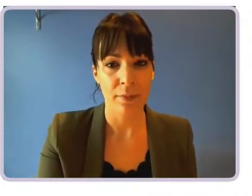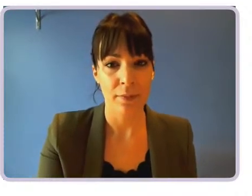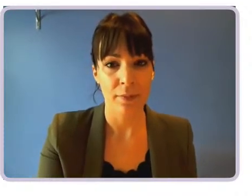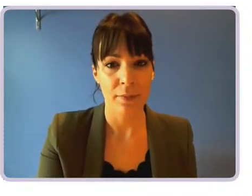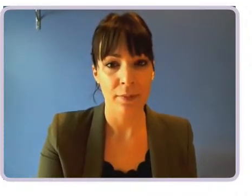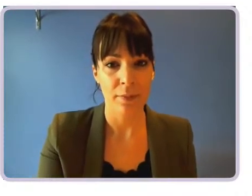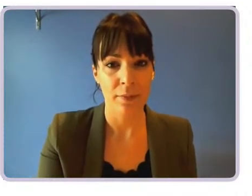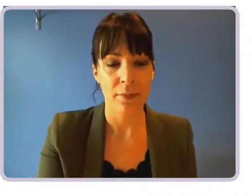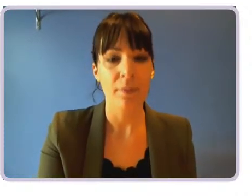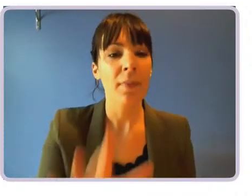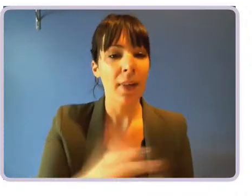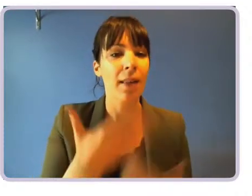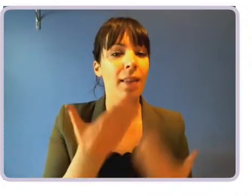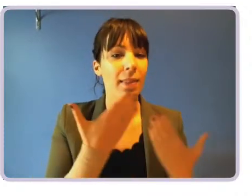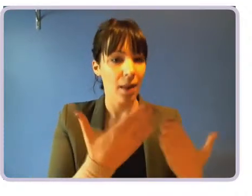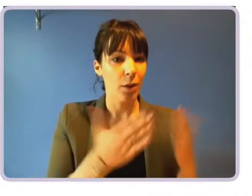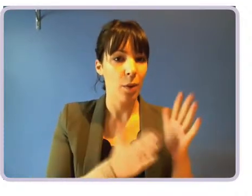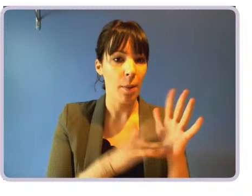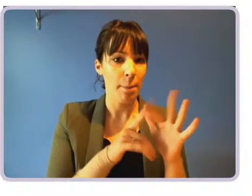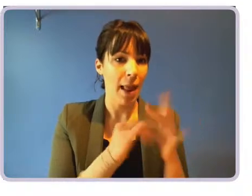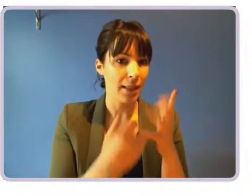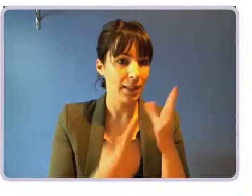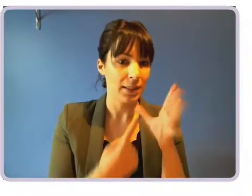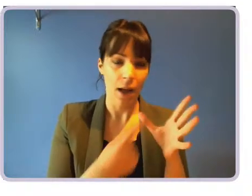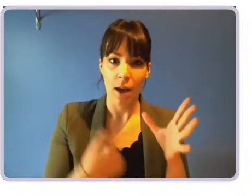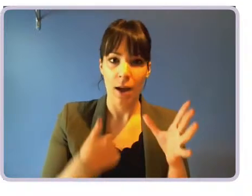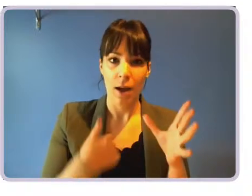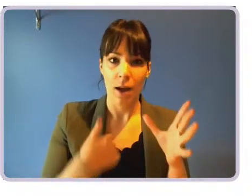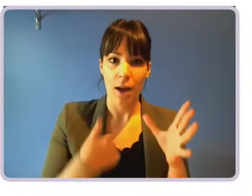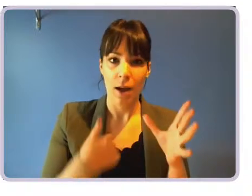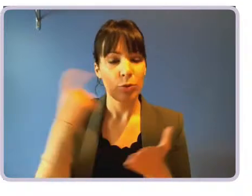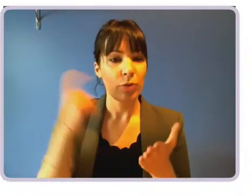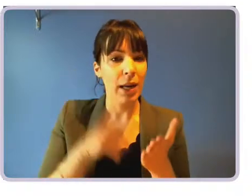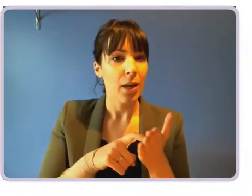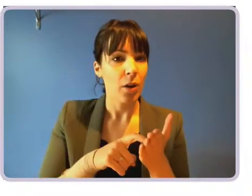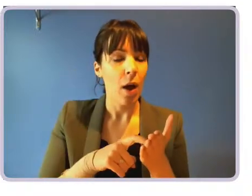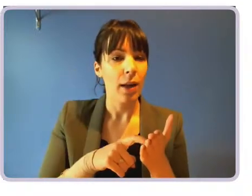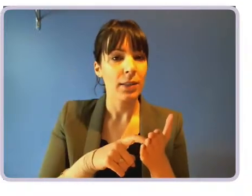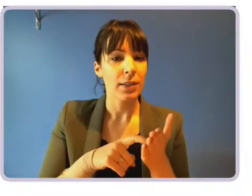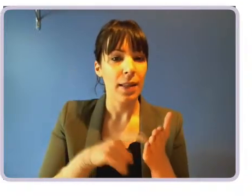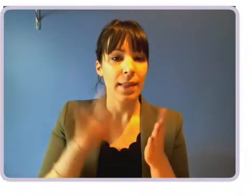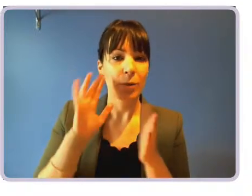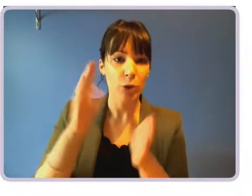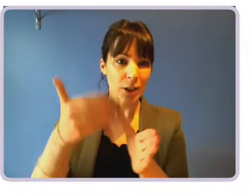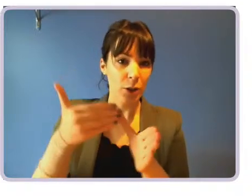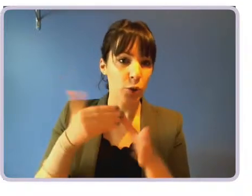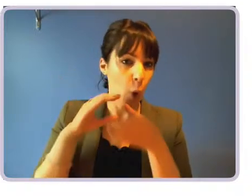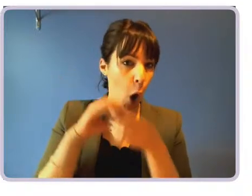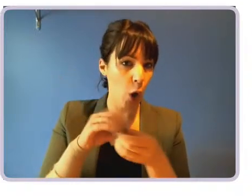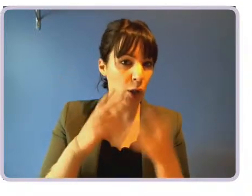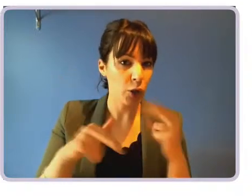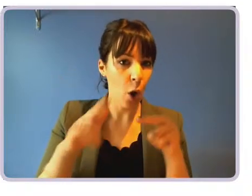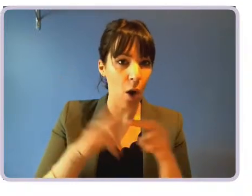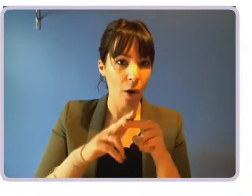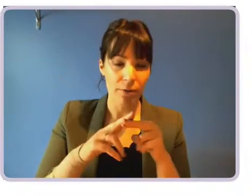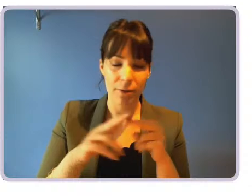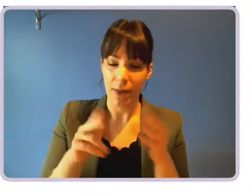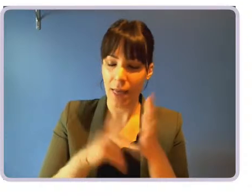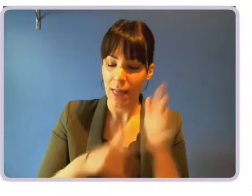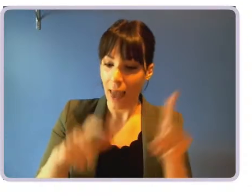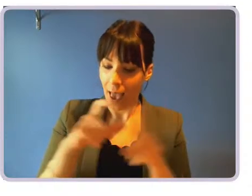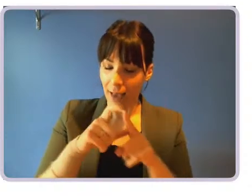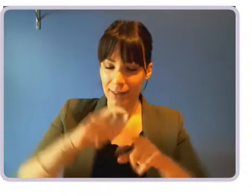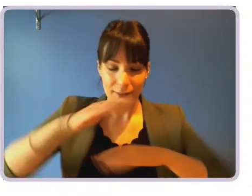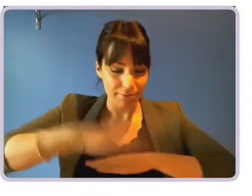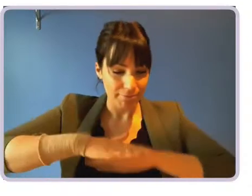just wanted to acknowledge the traditional owners of the land on which I'm currently